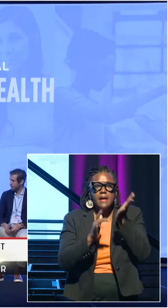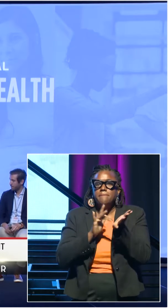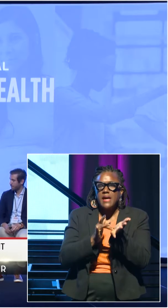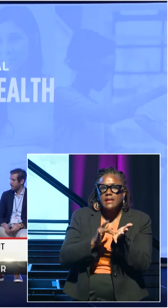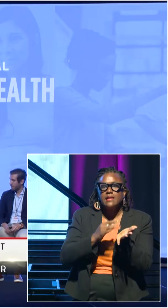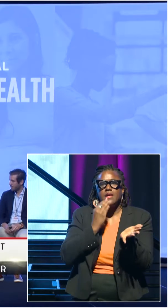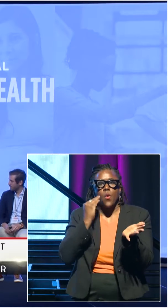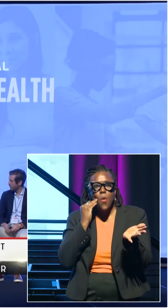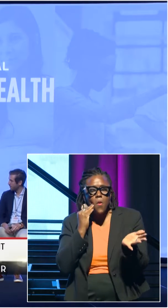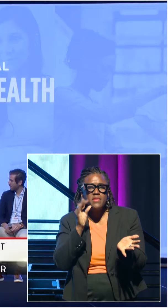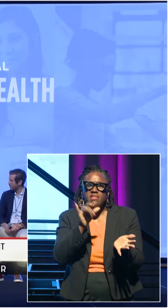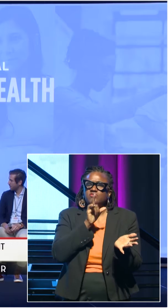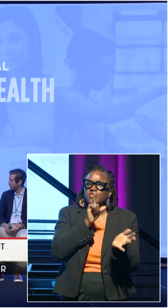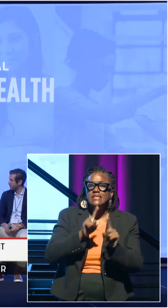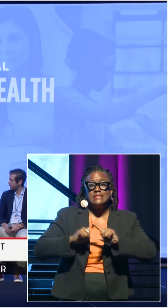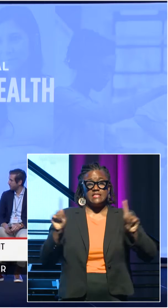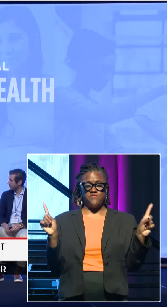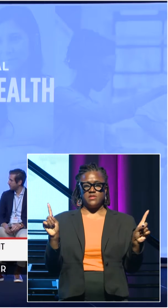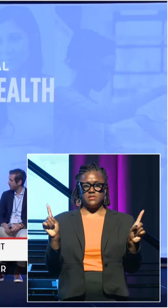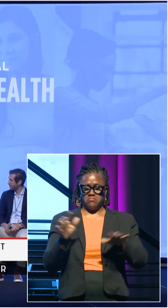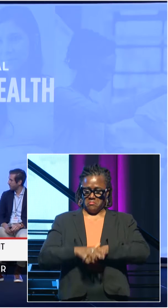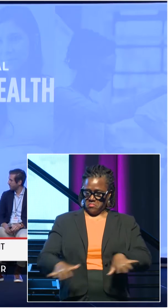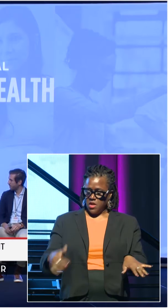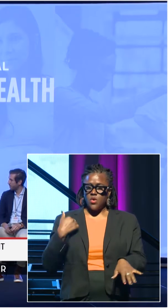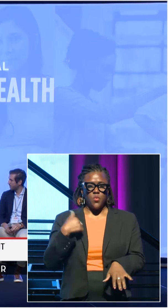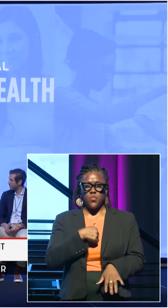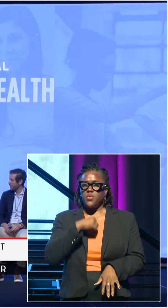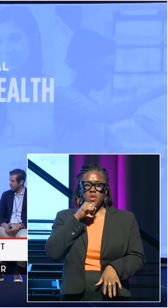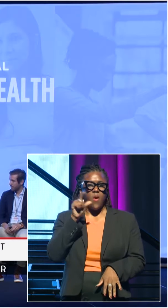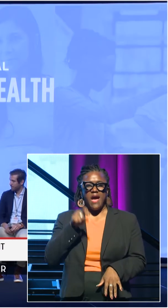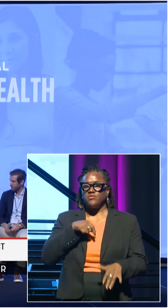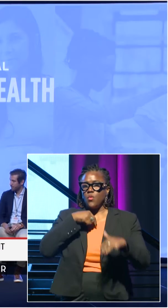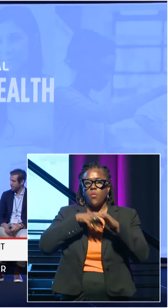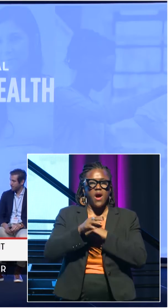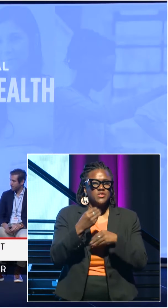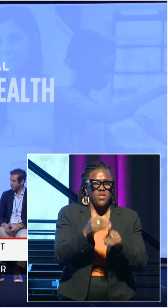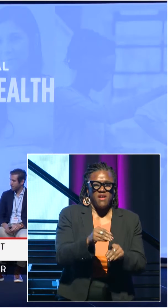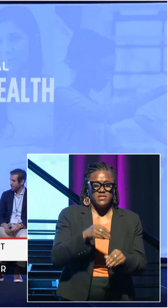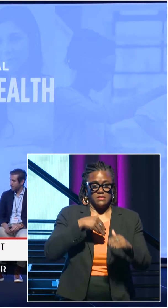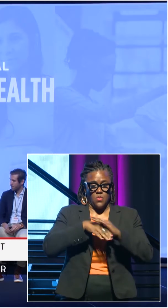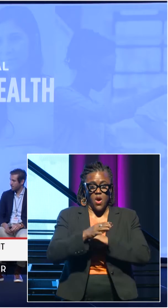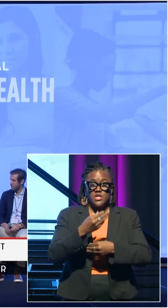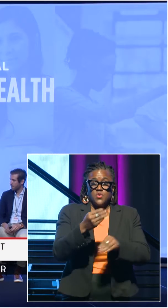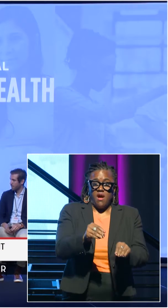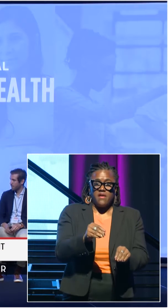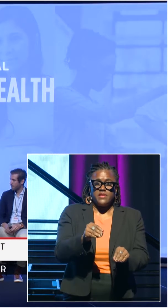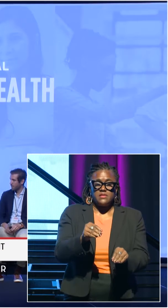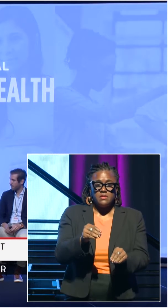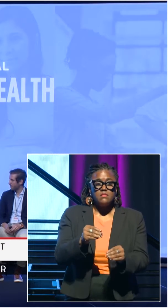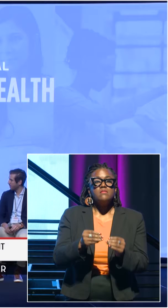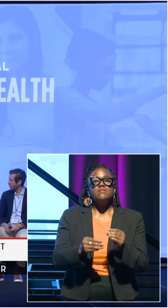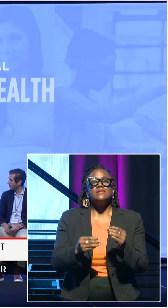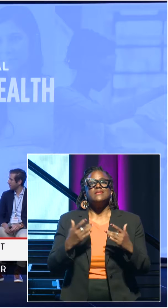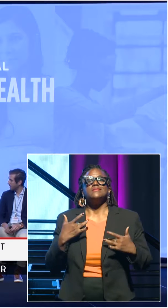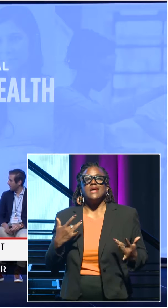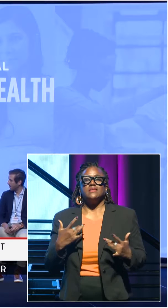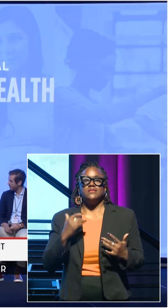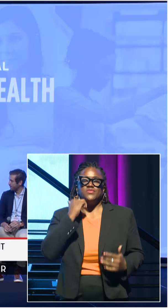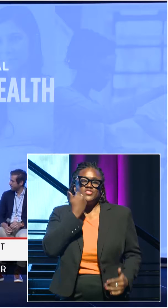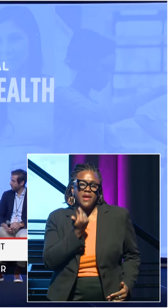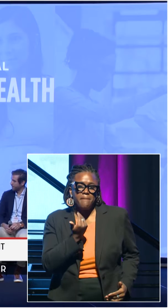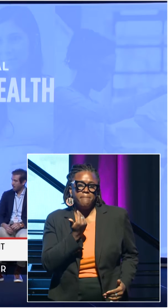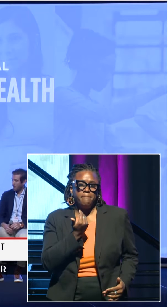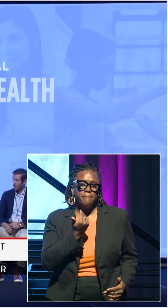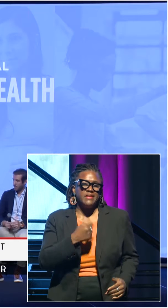at home, because that's such a difference when we don't have to walk into the office, because when you walk into the office, a lot of times there's shame